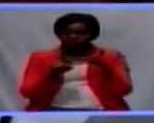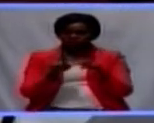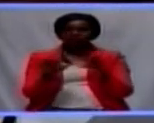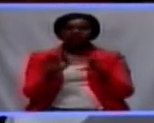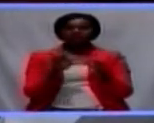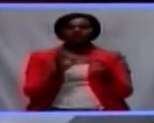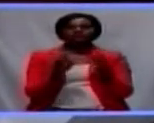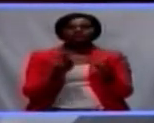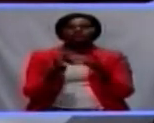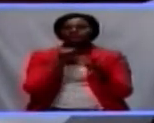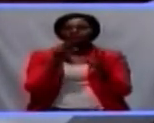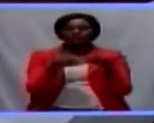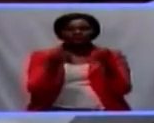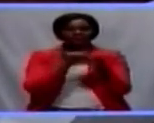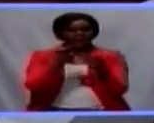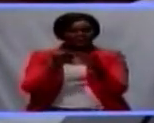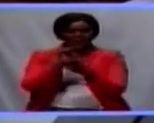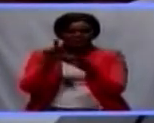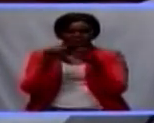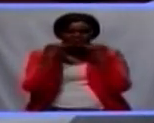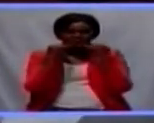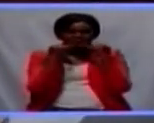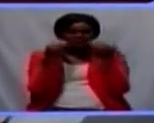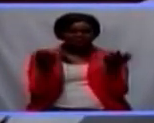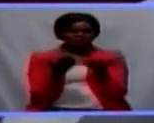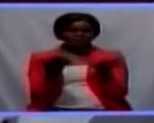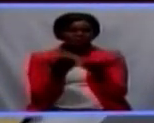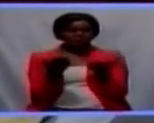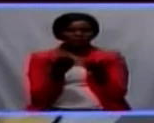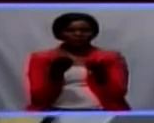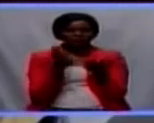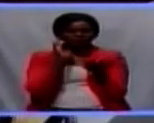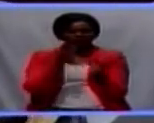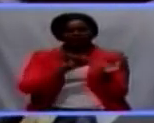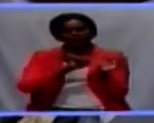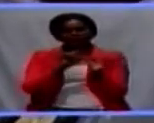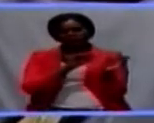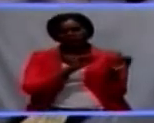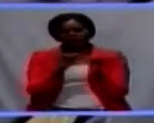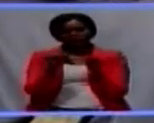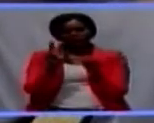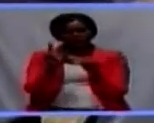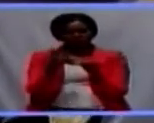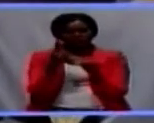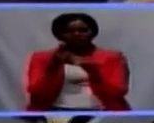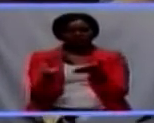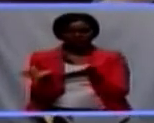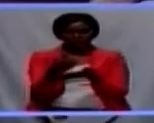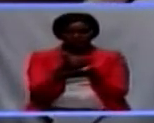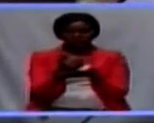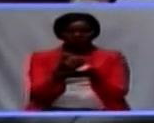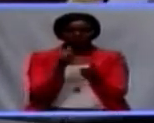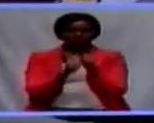factual information and they don't step forward at all? We will go to the second pillar of our collection, which